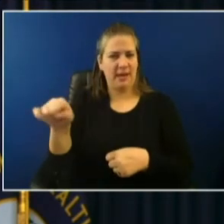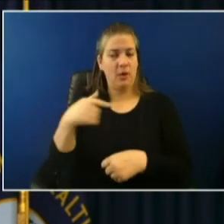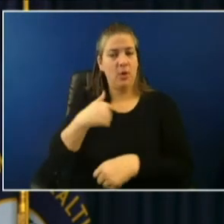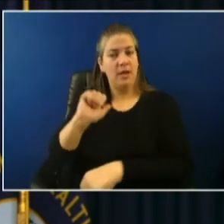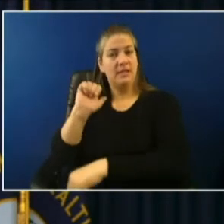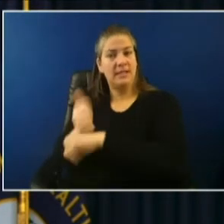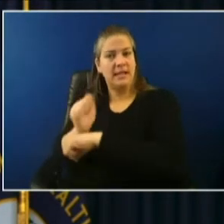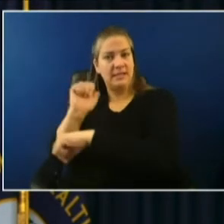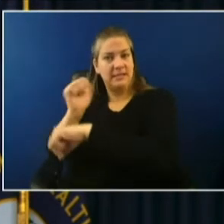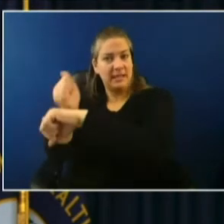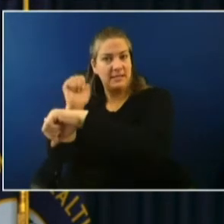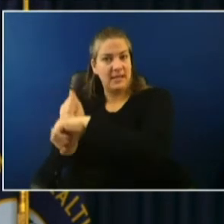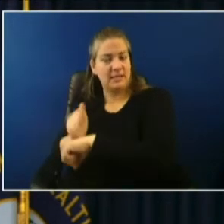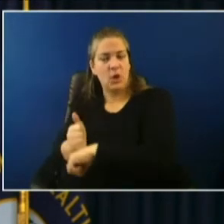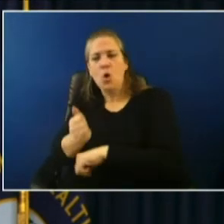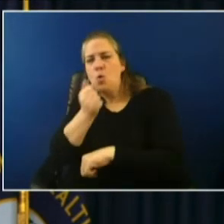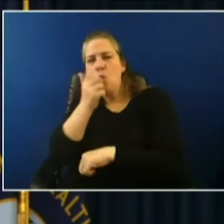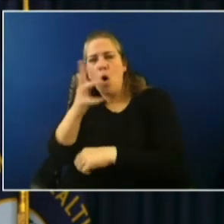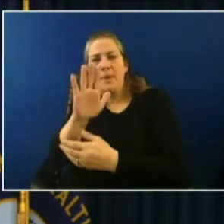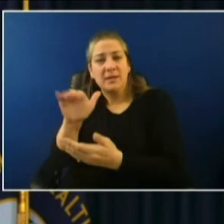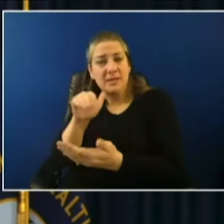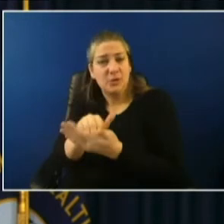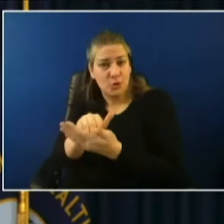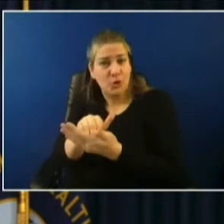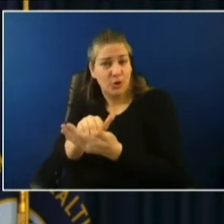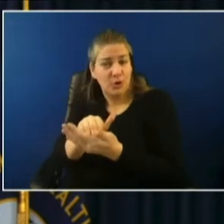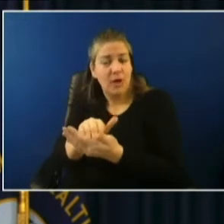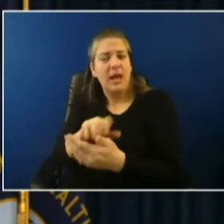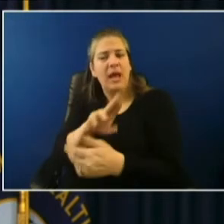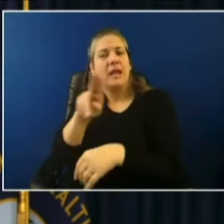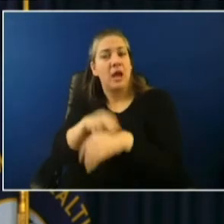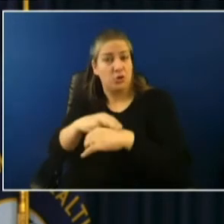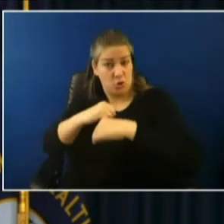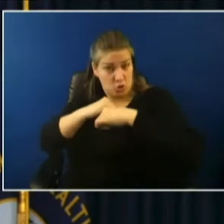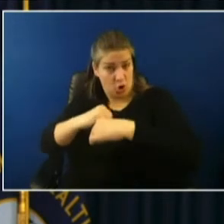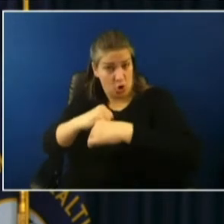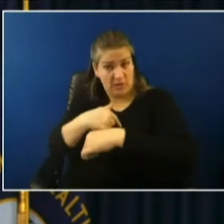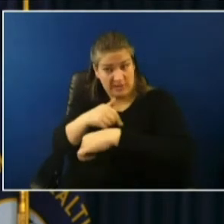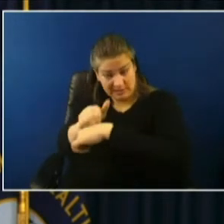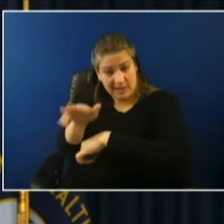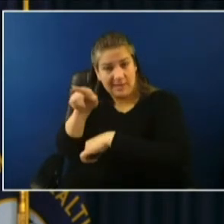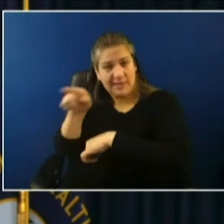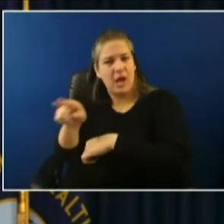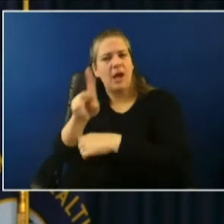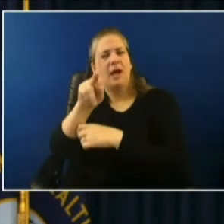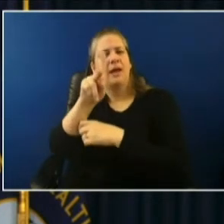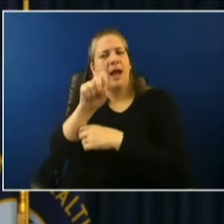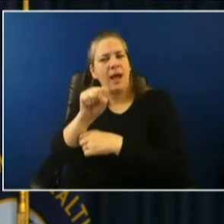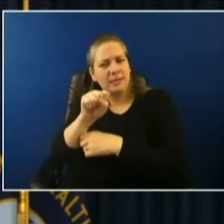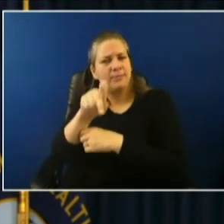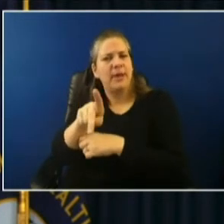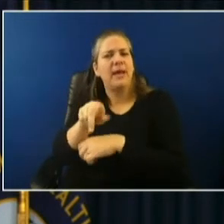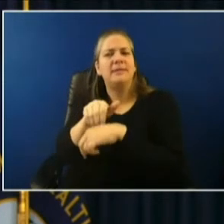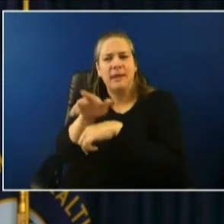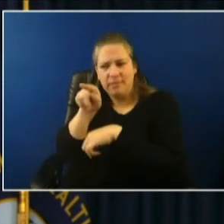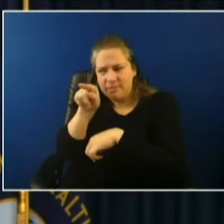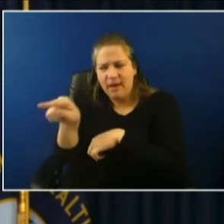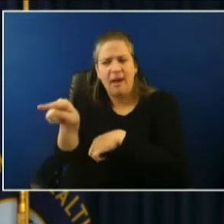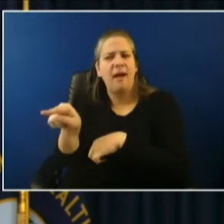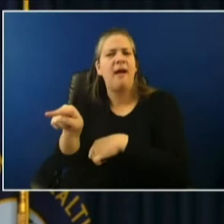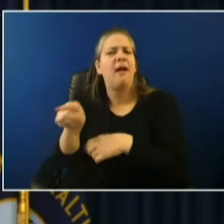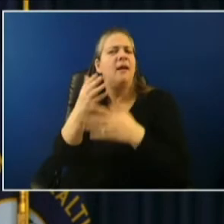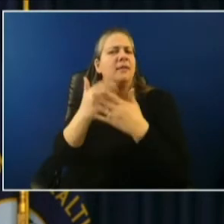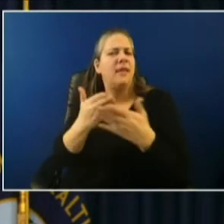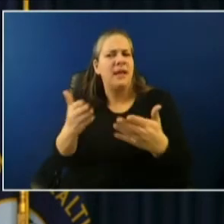have some of our National Guard, Kentucky State Police, transportation, pre-staged assets in Eastern